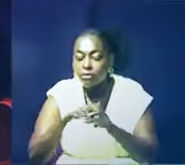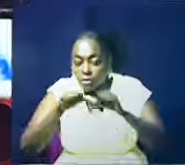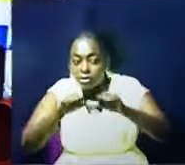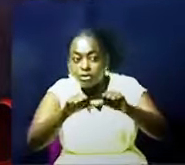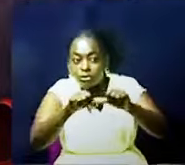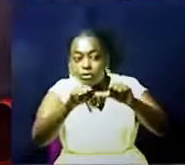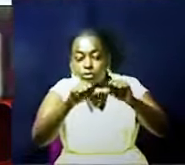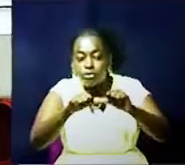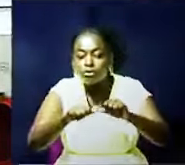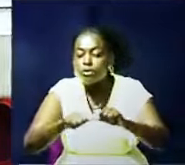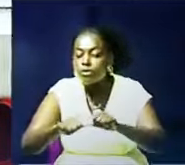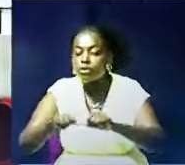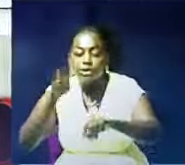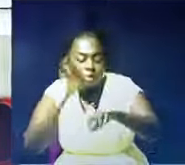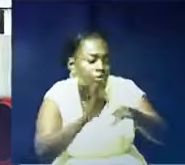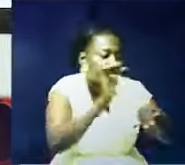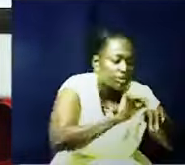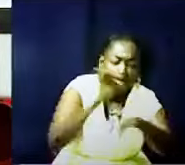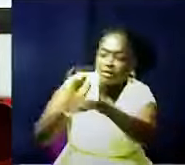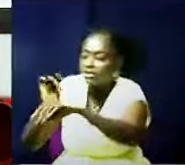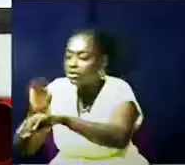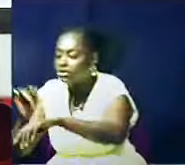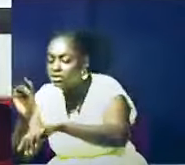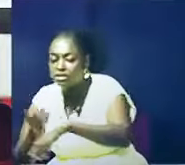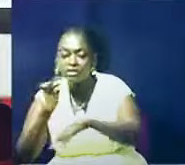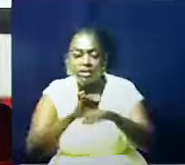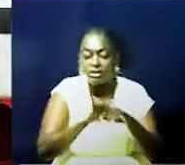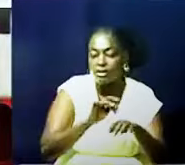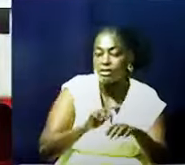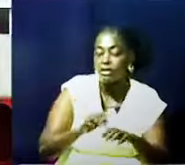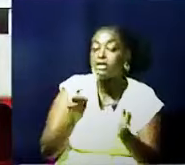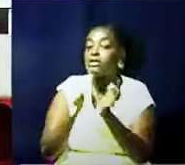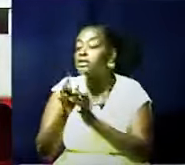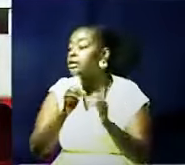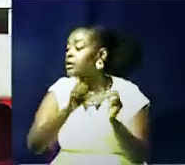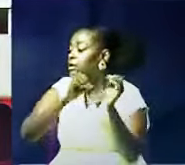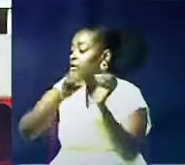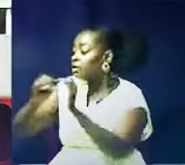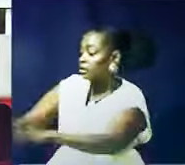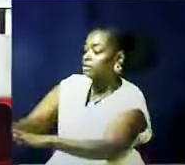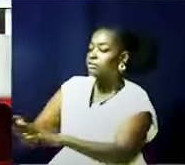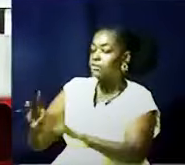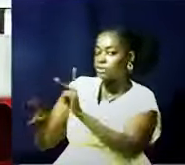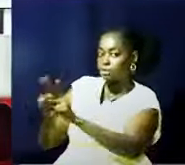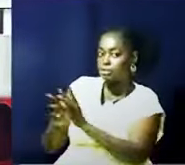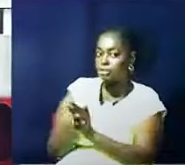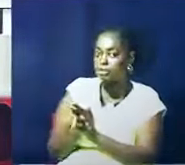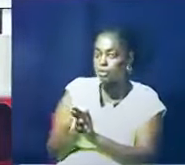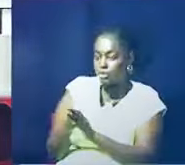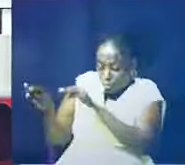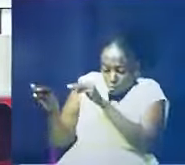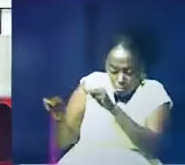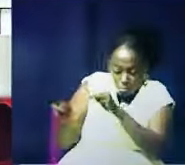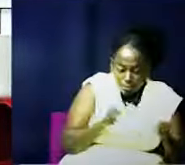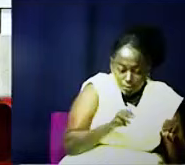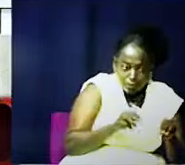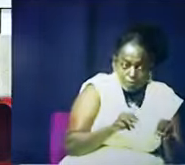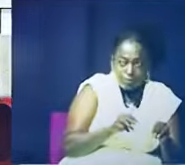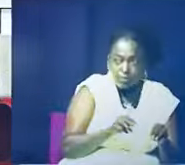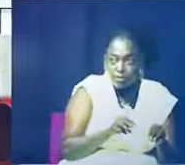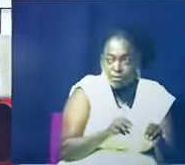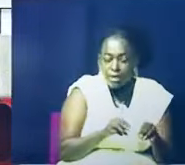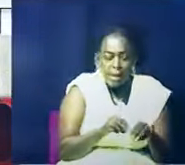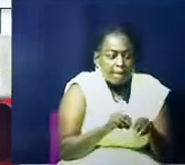healing and touching the people, he left them. He will often will withdraw and go to where